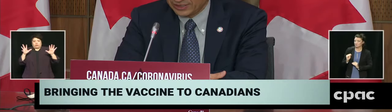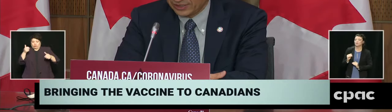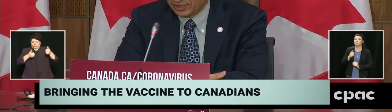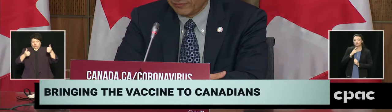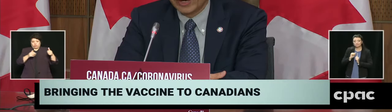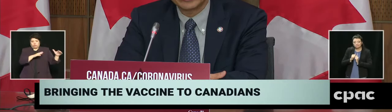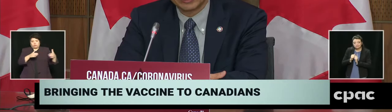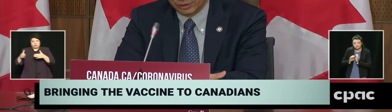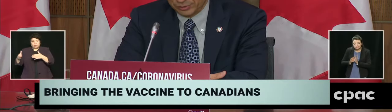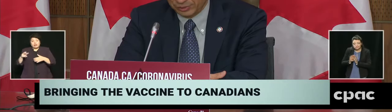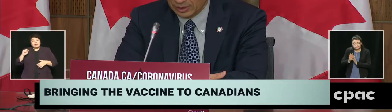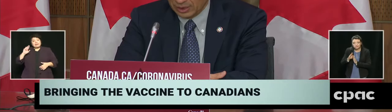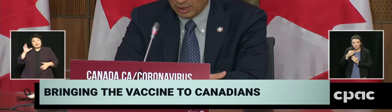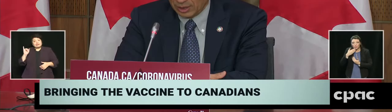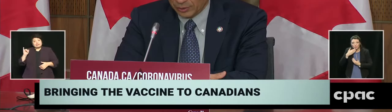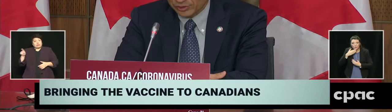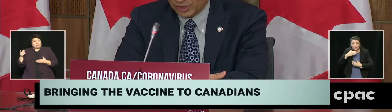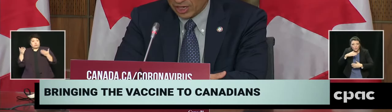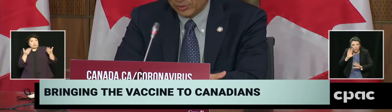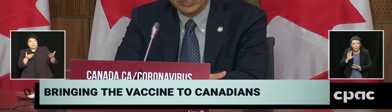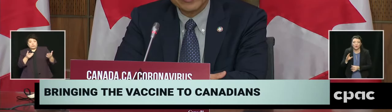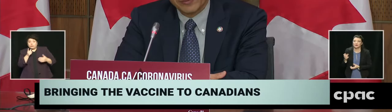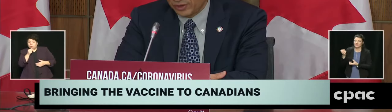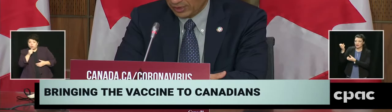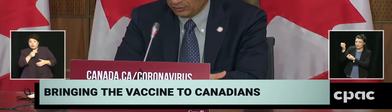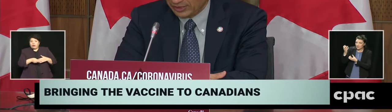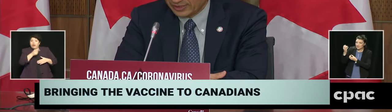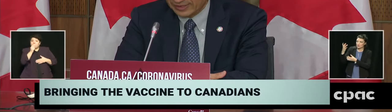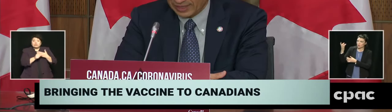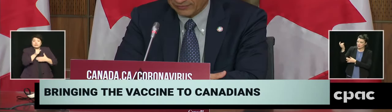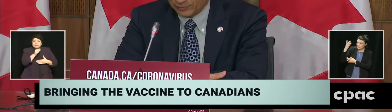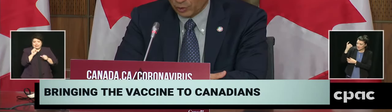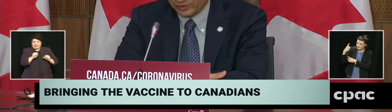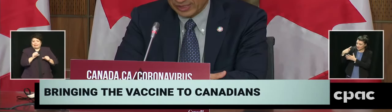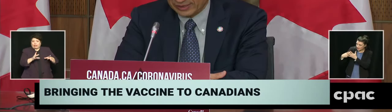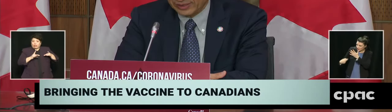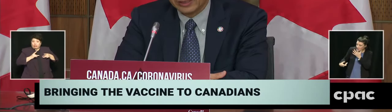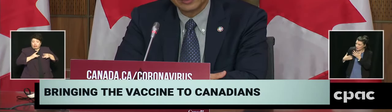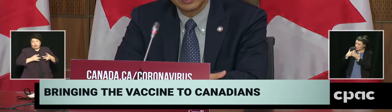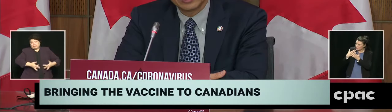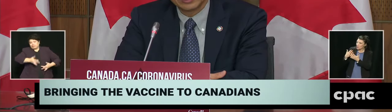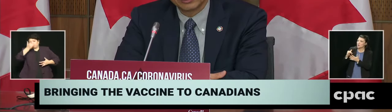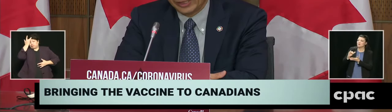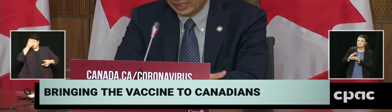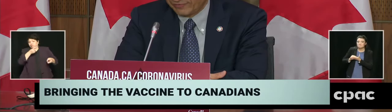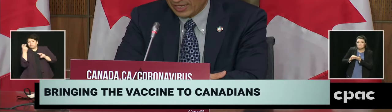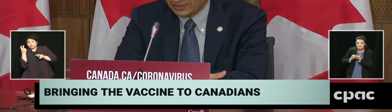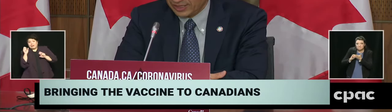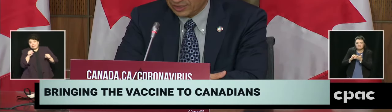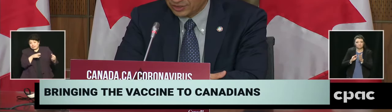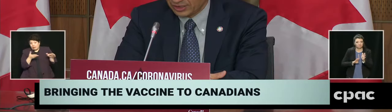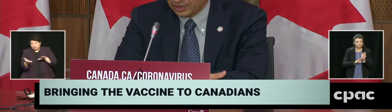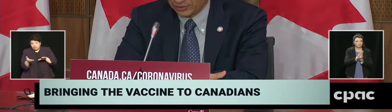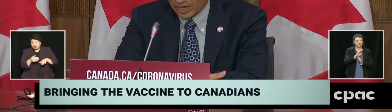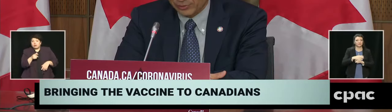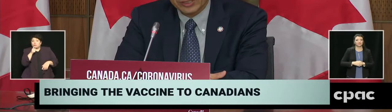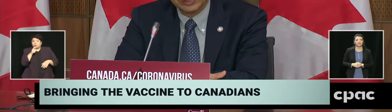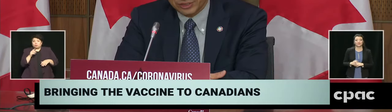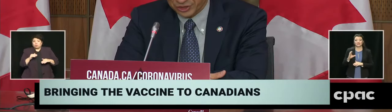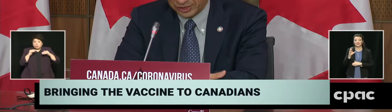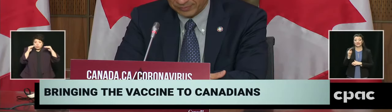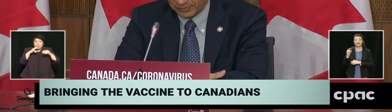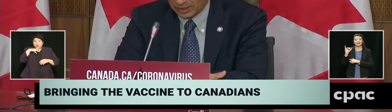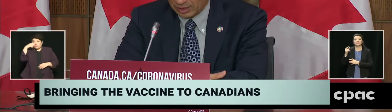that NACI identified include those at high risk of severe illness and death from COVID-19, including advanced age and other